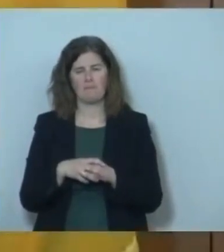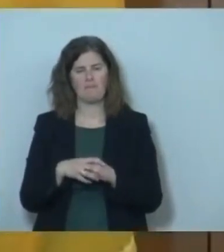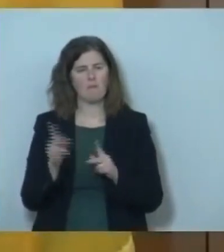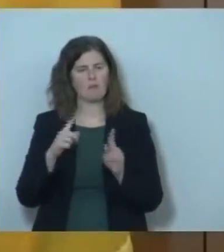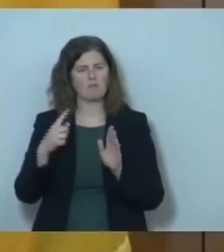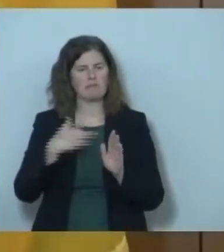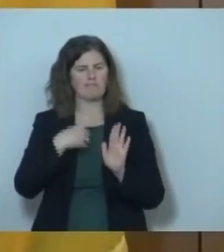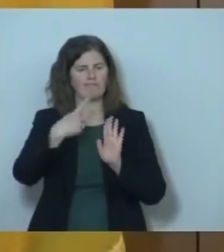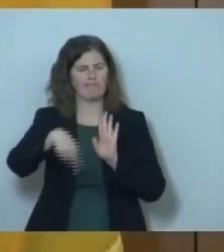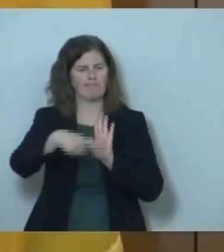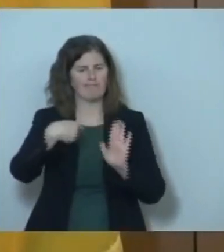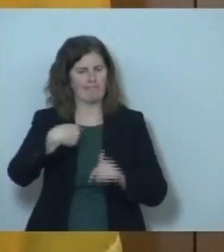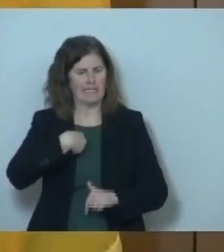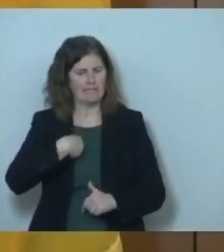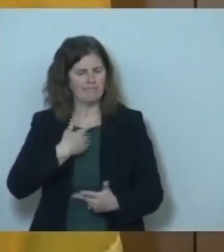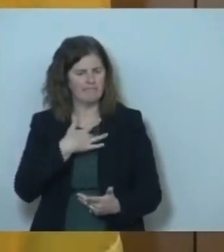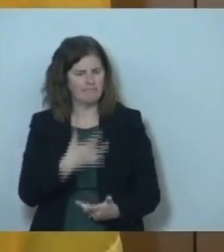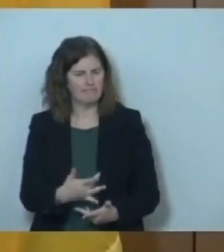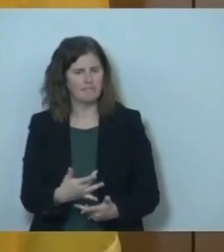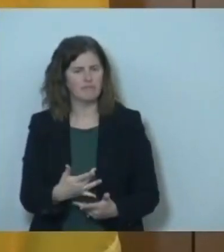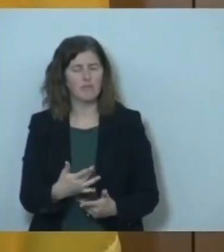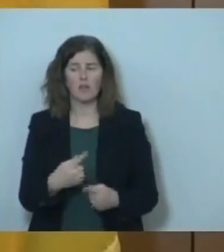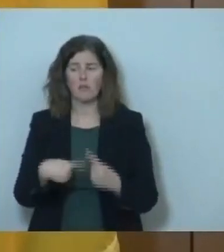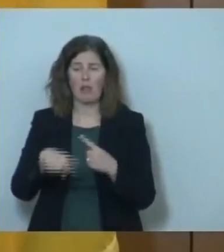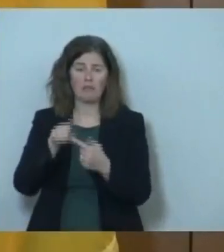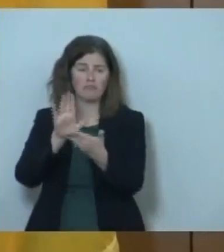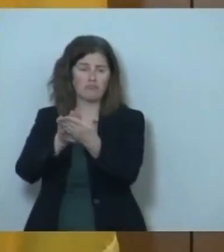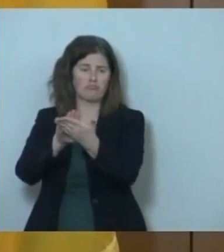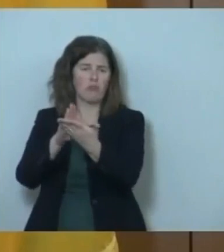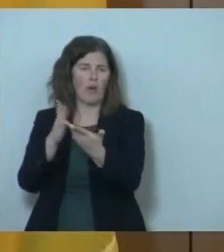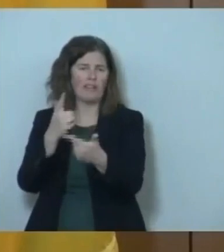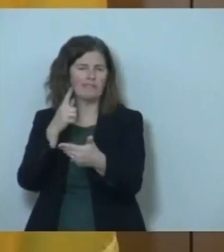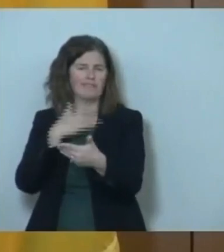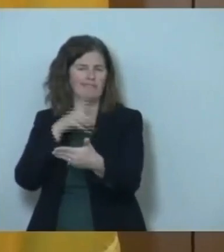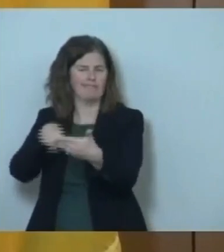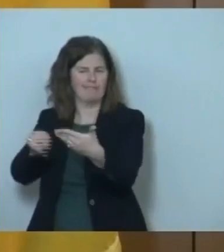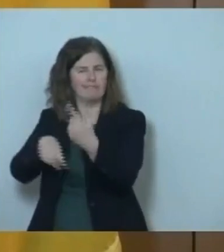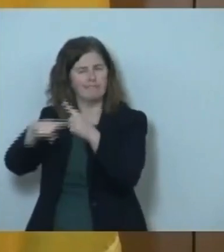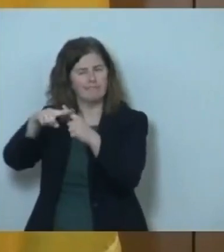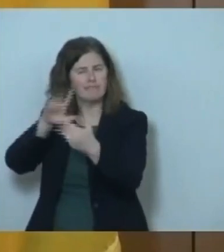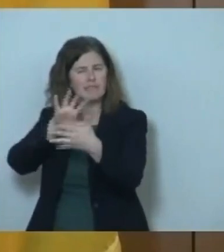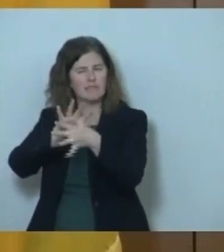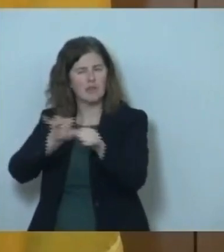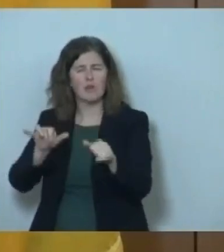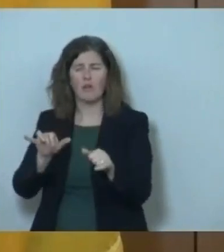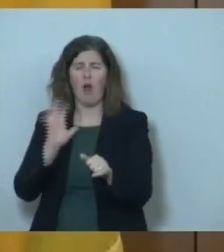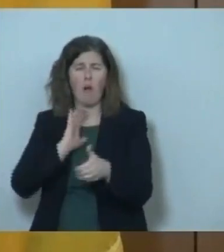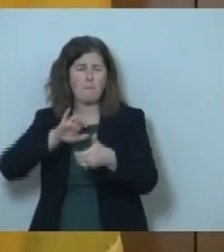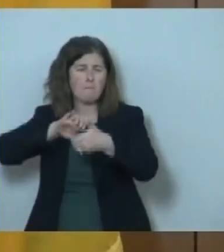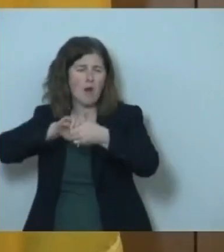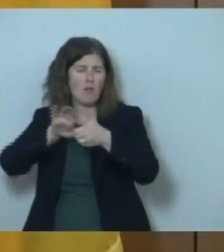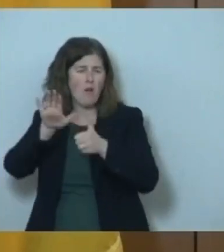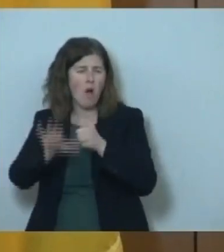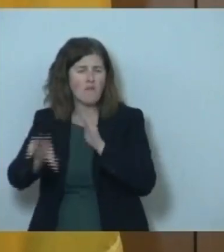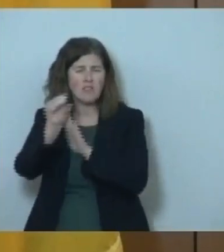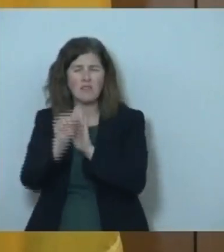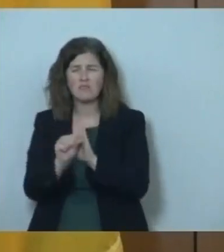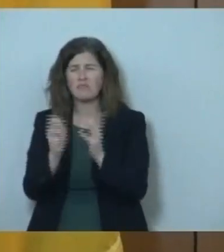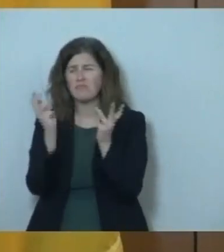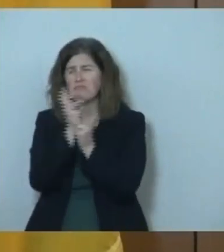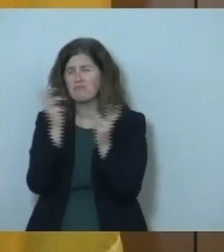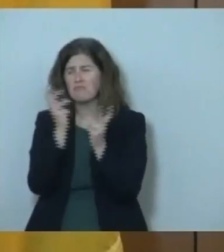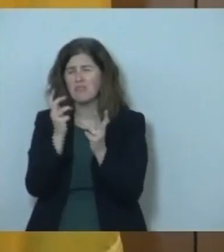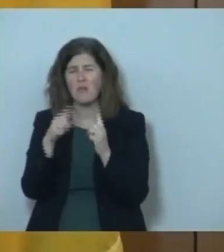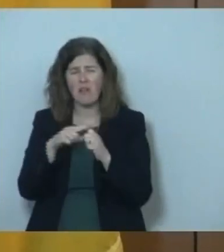criticism and also a shout out. We have incredible partners in the state, and we have equipment,